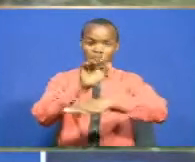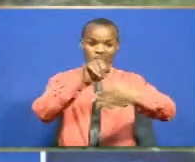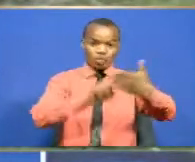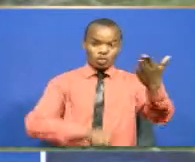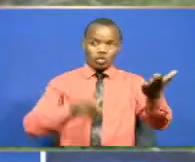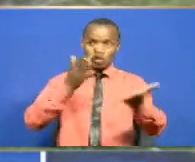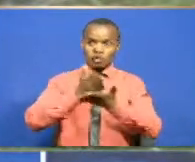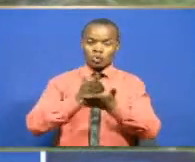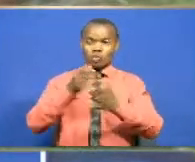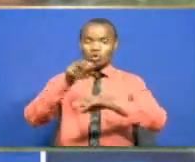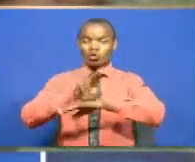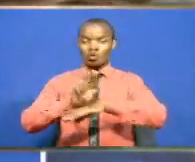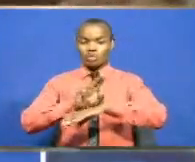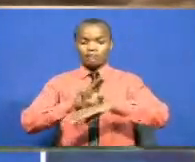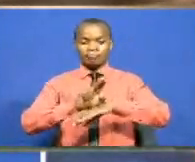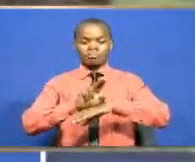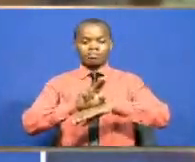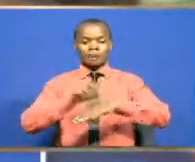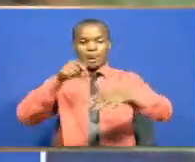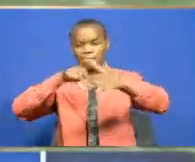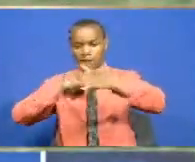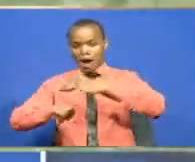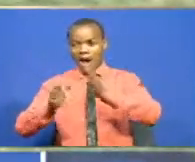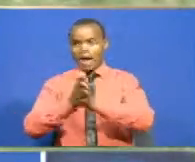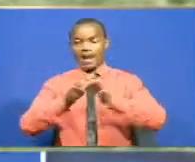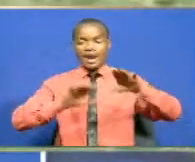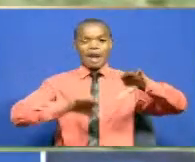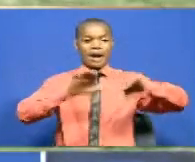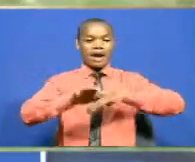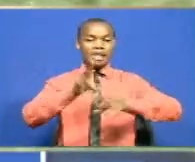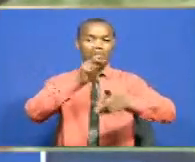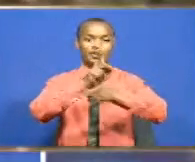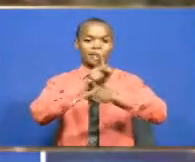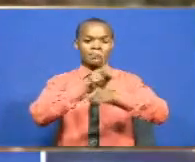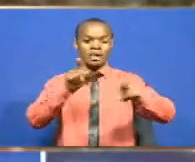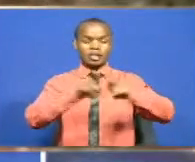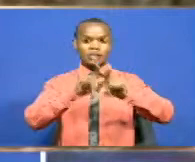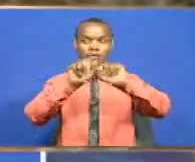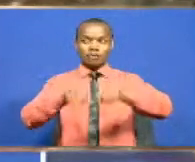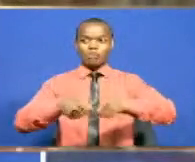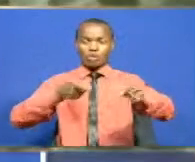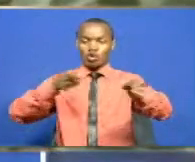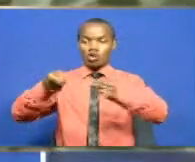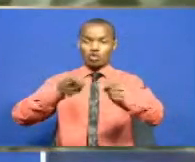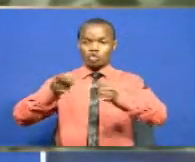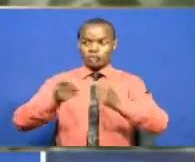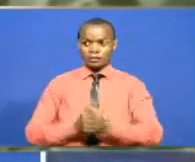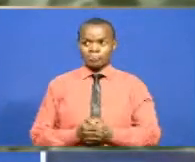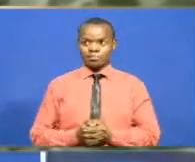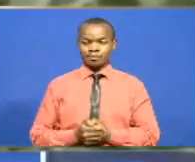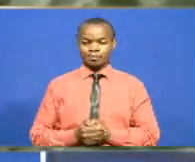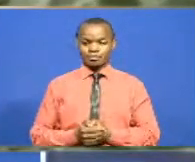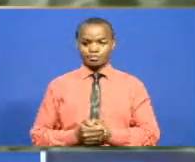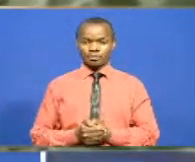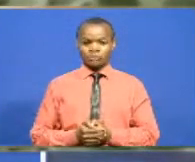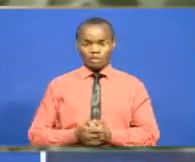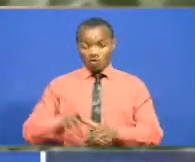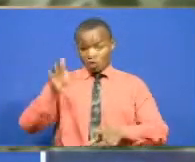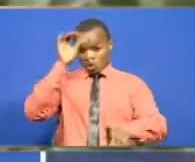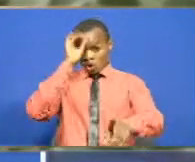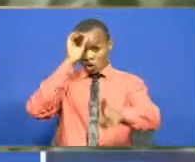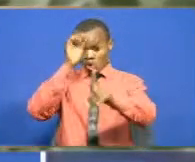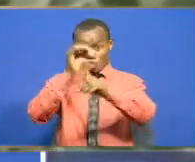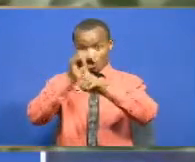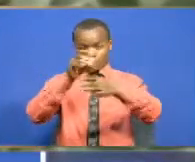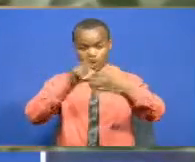and livestock insurance to cushion them against such unexpected eventualities. Our view is that the farmer is not going to